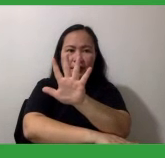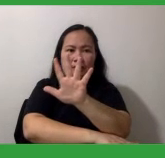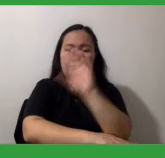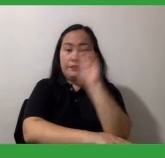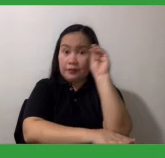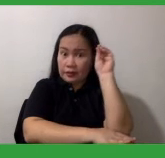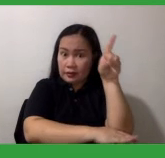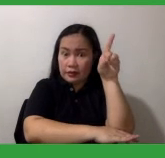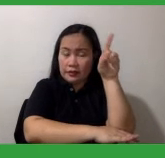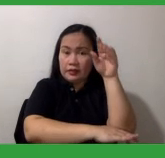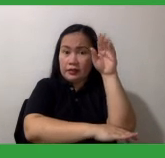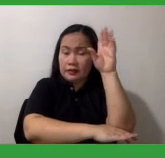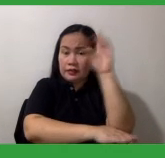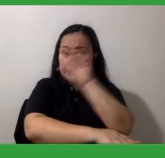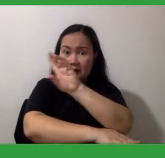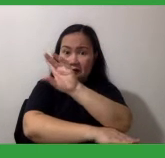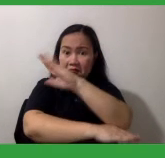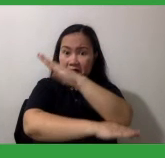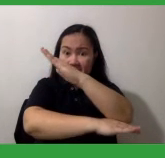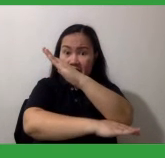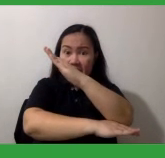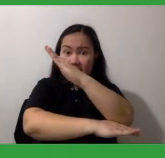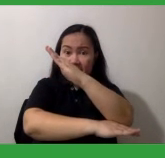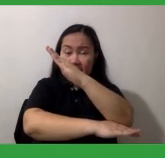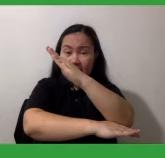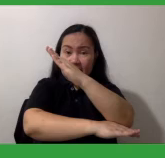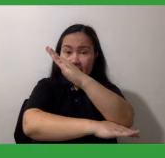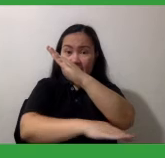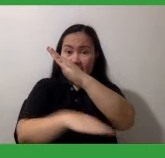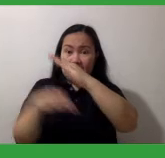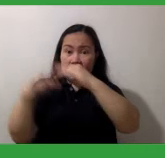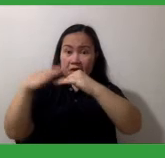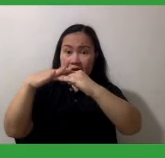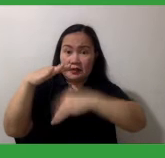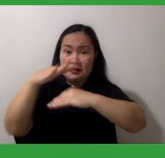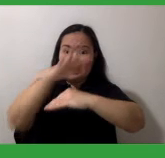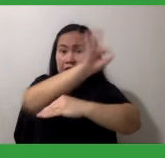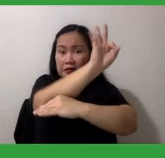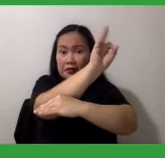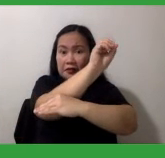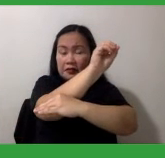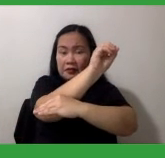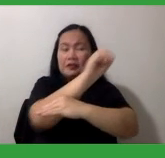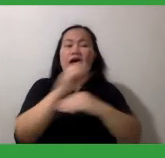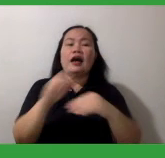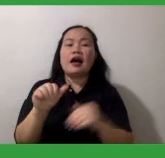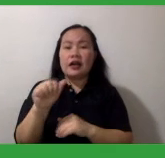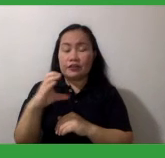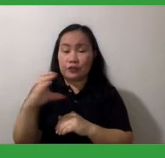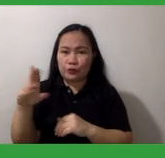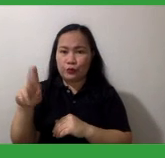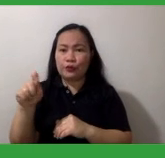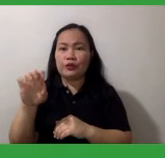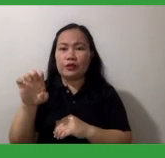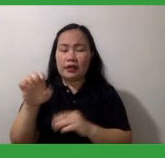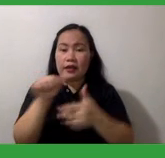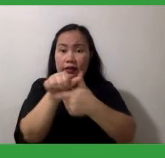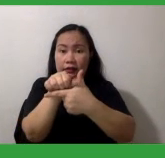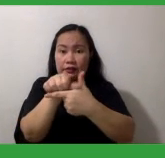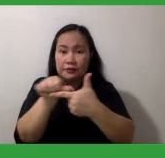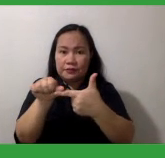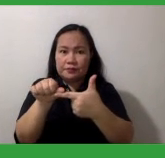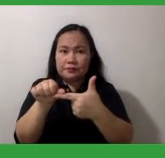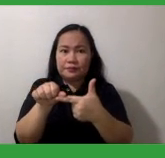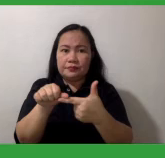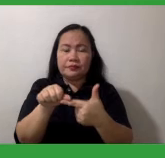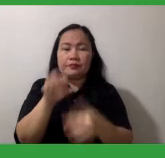65 degrees. And then, since 65 is less than 90, therefore, it is also an example of acute